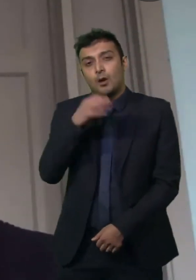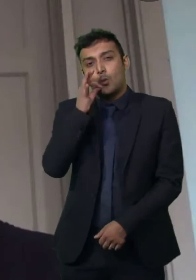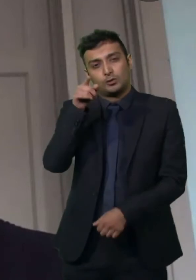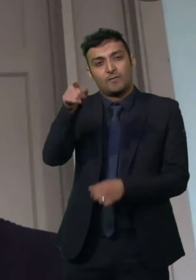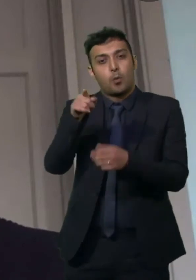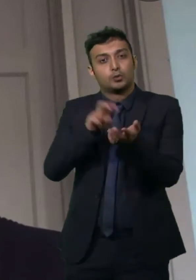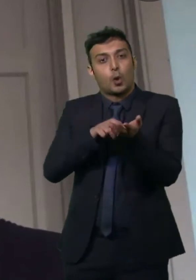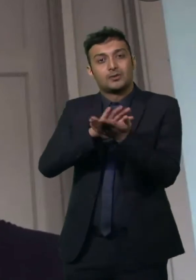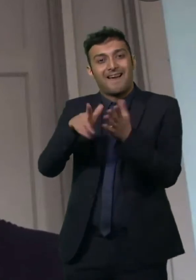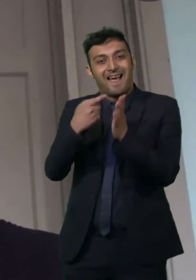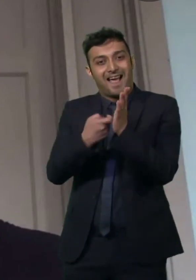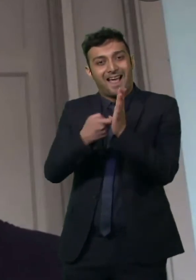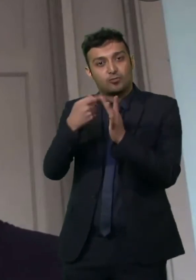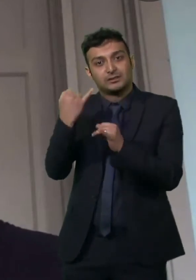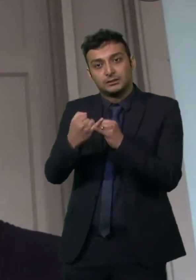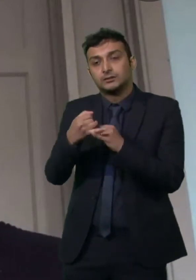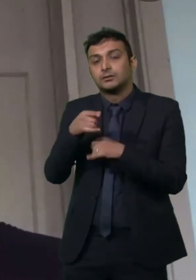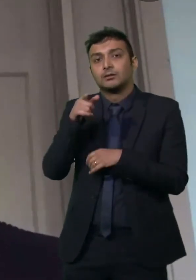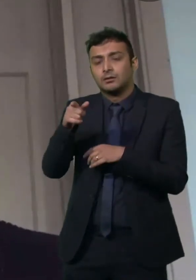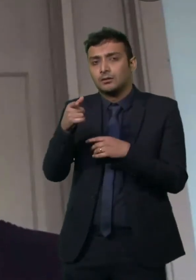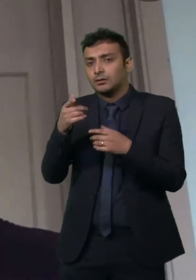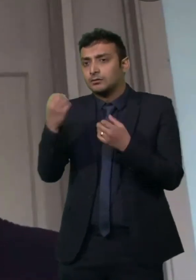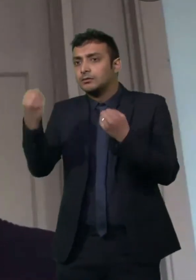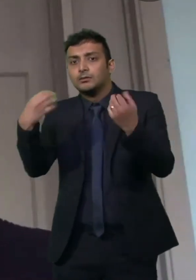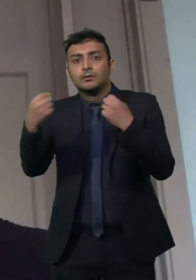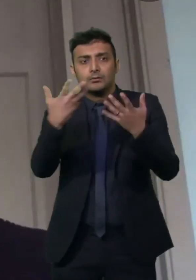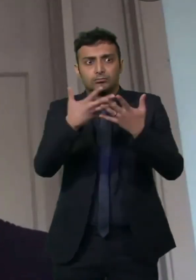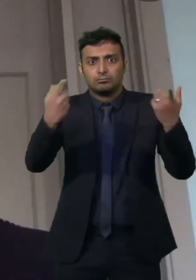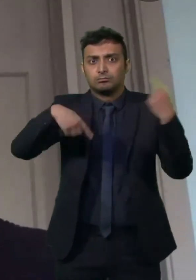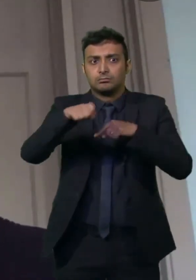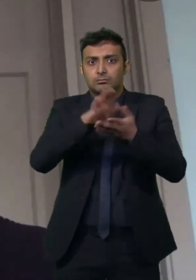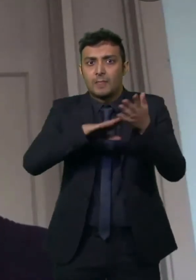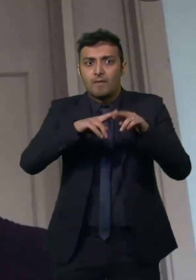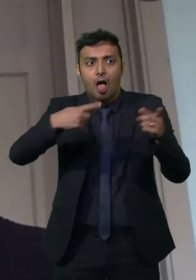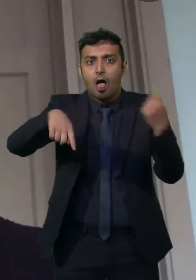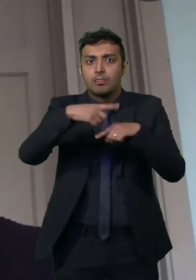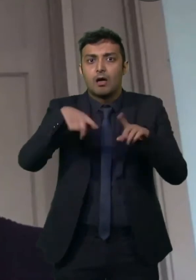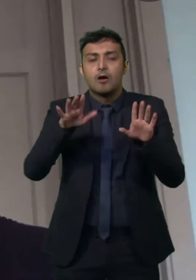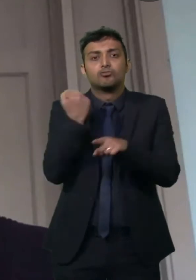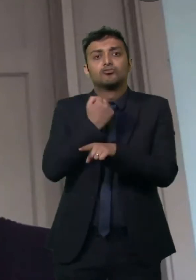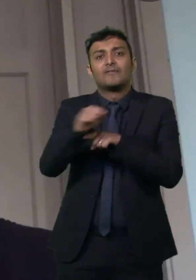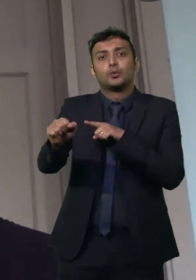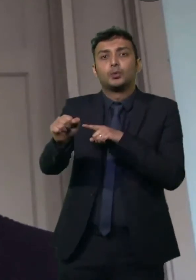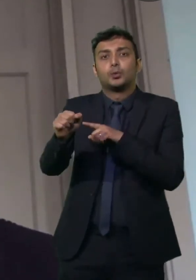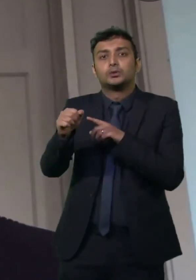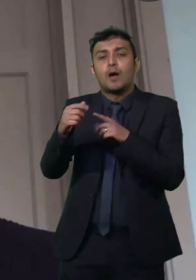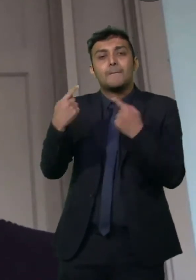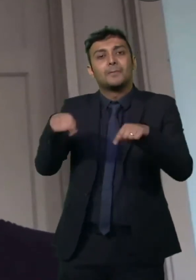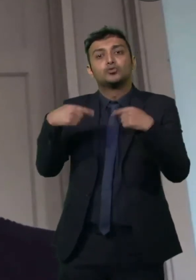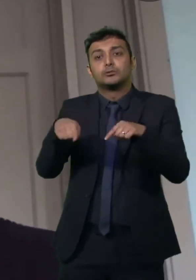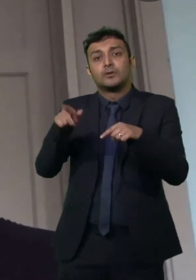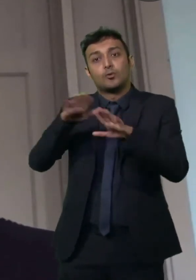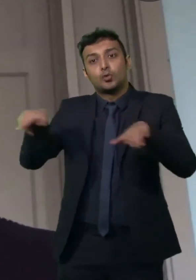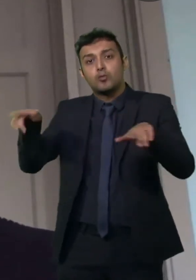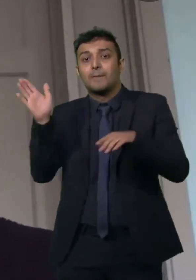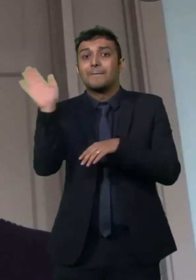fairly large numbers of parents failing to give permission for their children to be tested when they return to school. What I'd like to ask